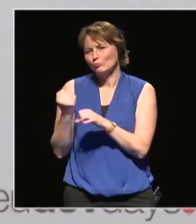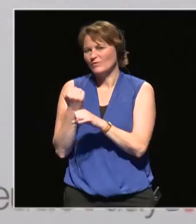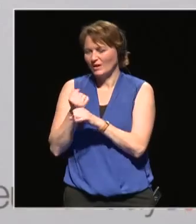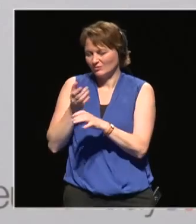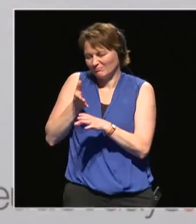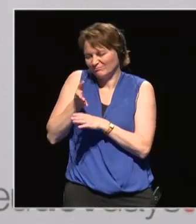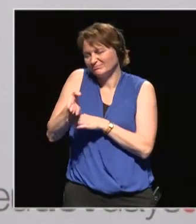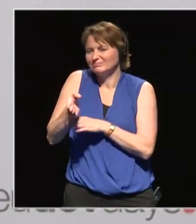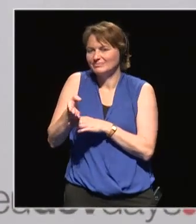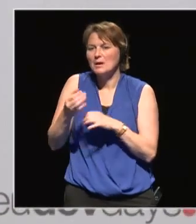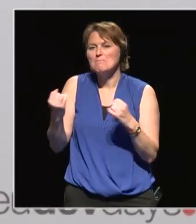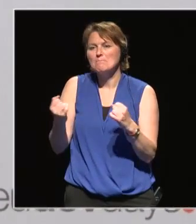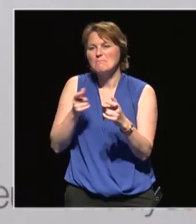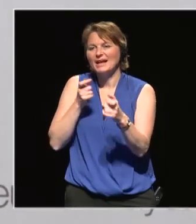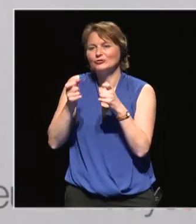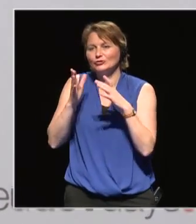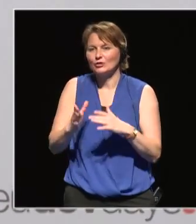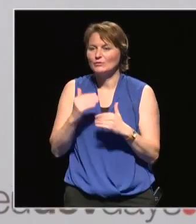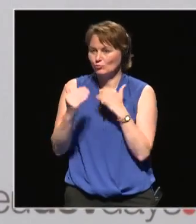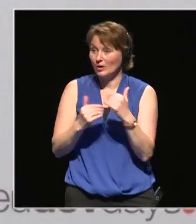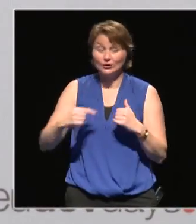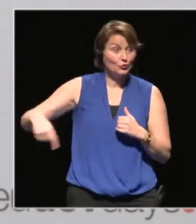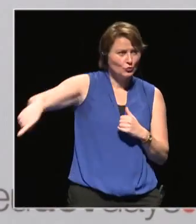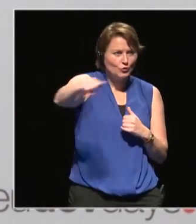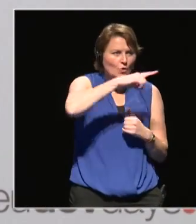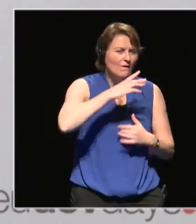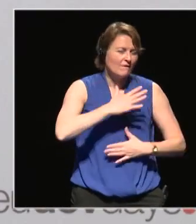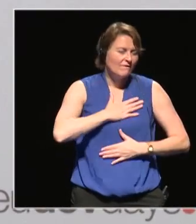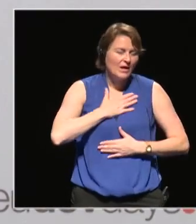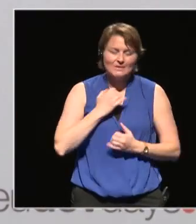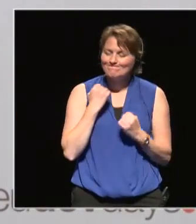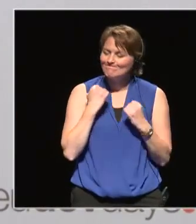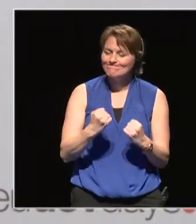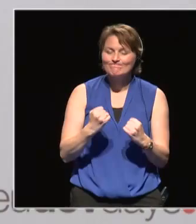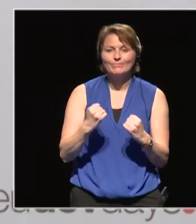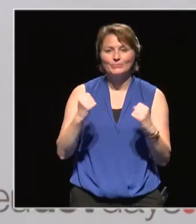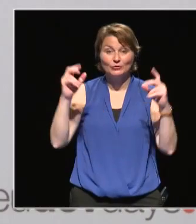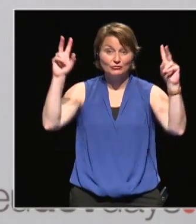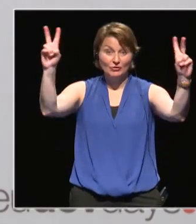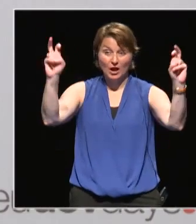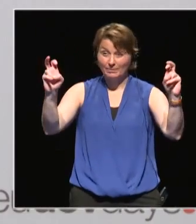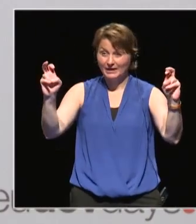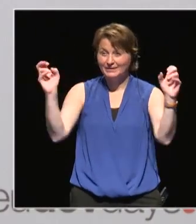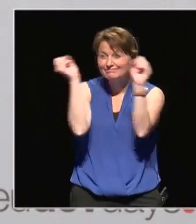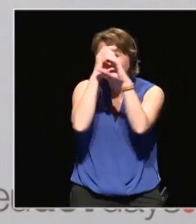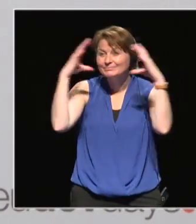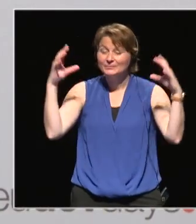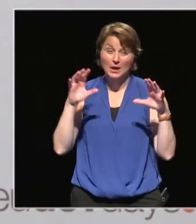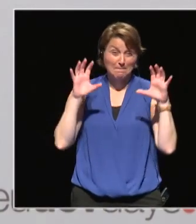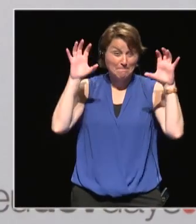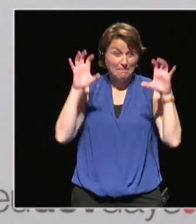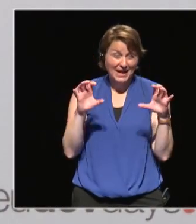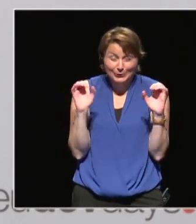way. You are the polar bears. You feel passionately about this topic. You have, as usual, 90